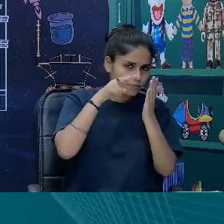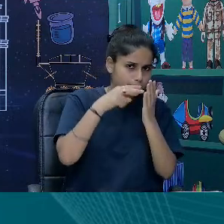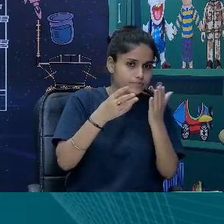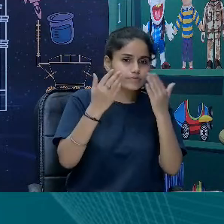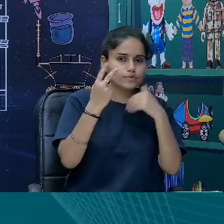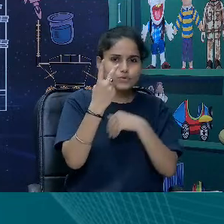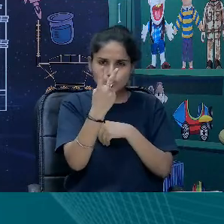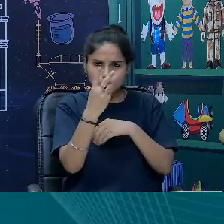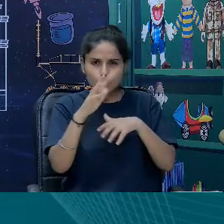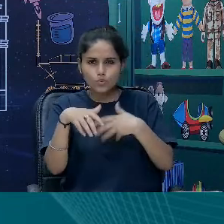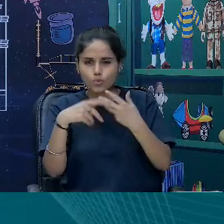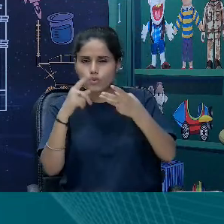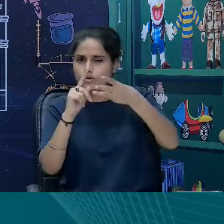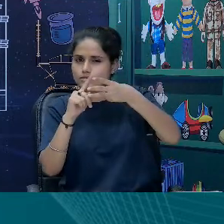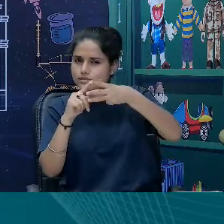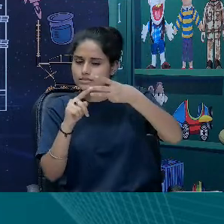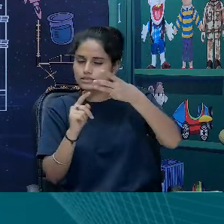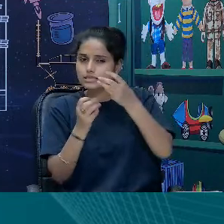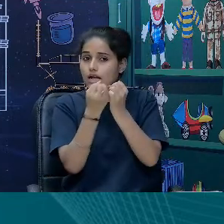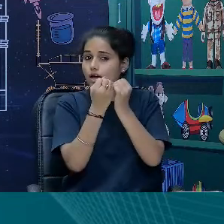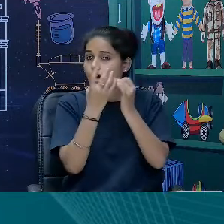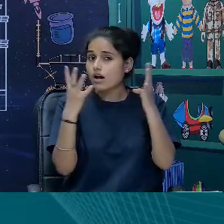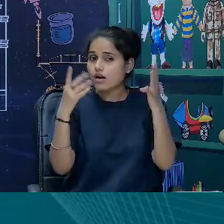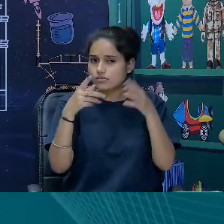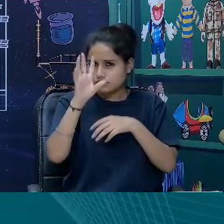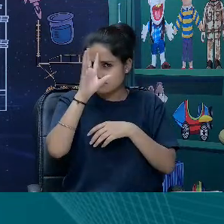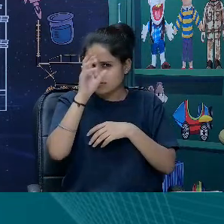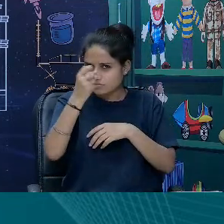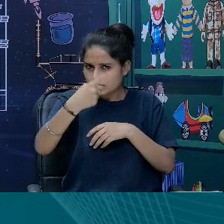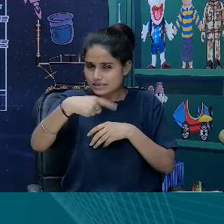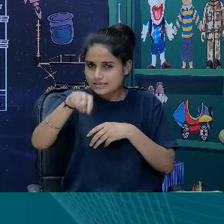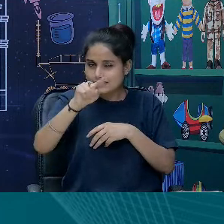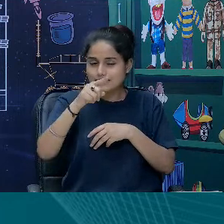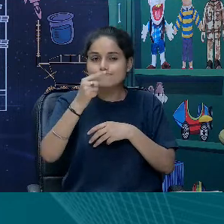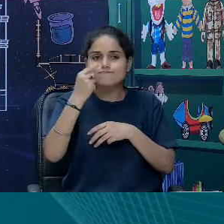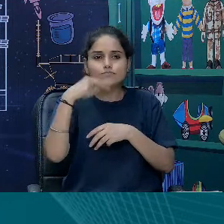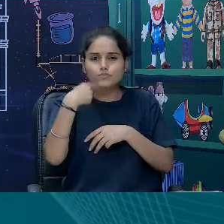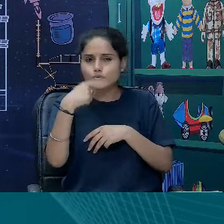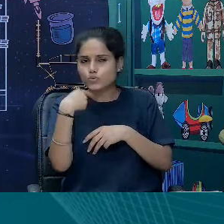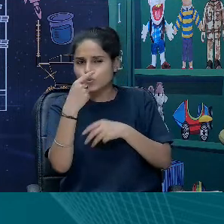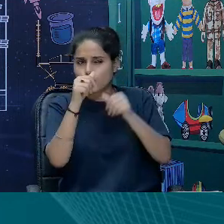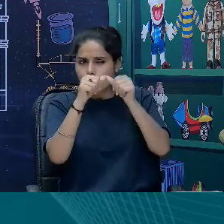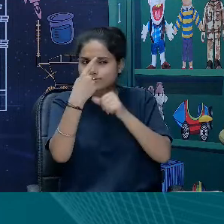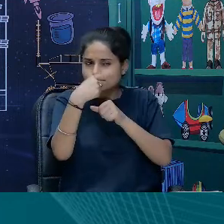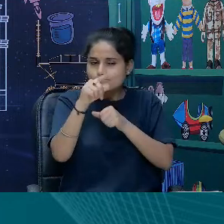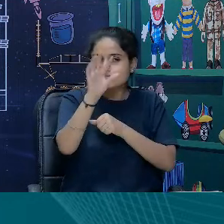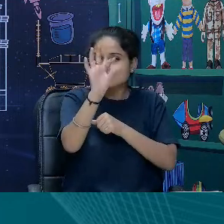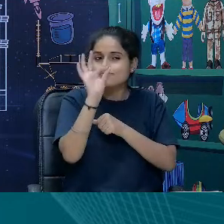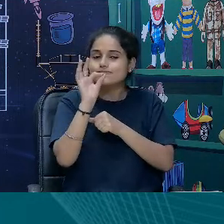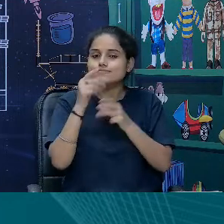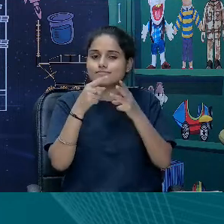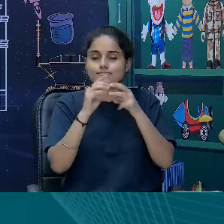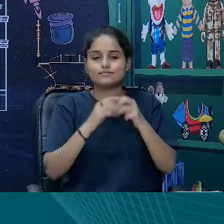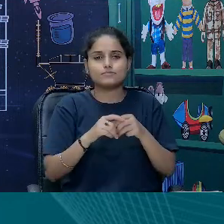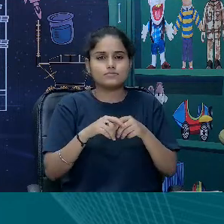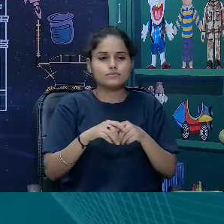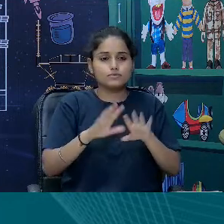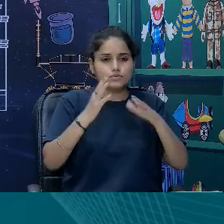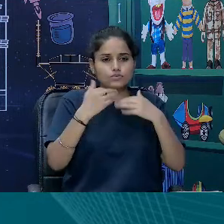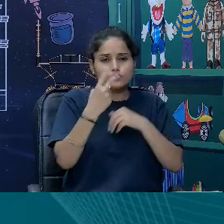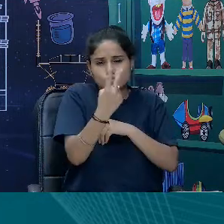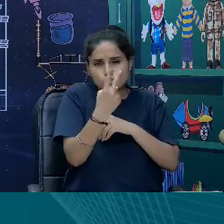2 or 3? Students, you need to mark the correct answer. Okay. 2 or